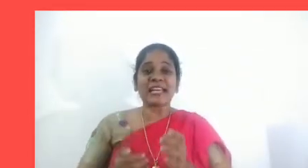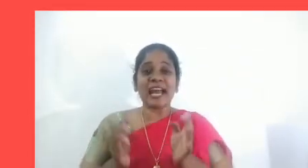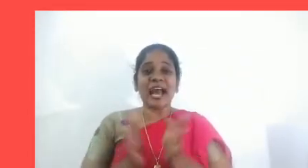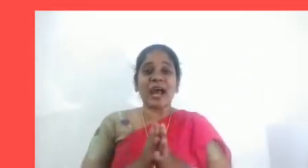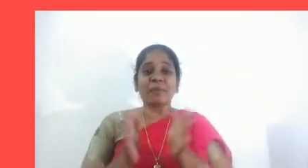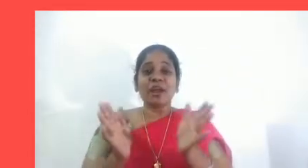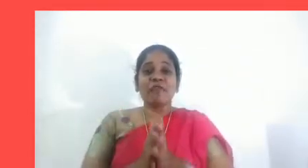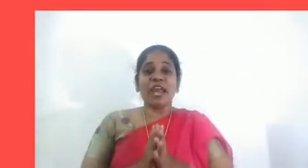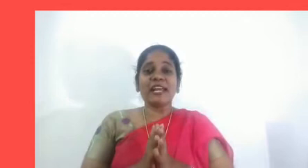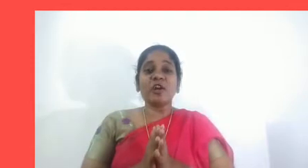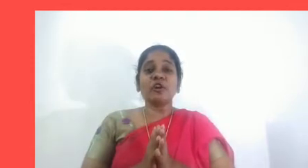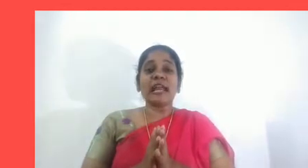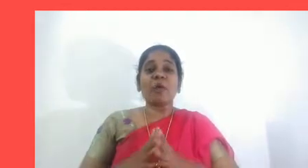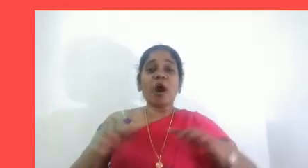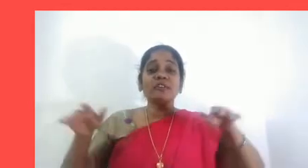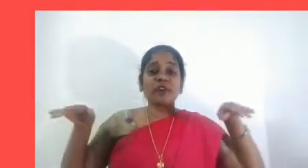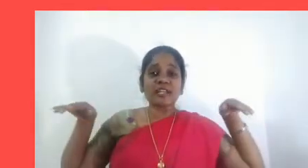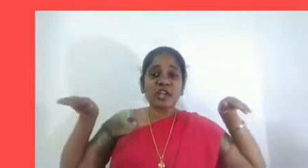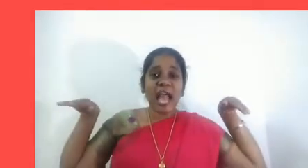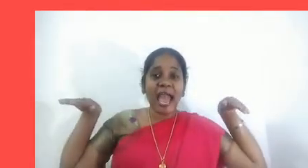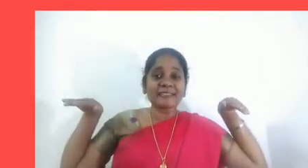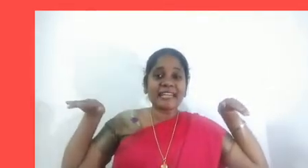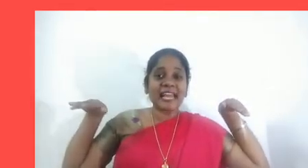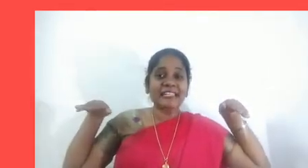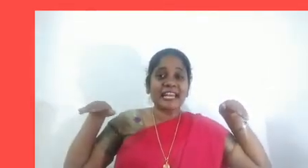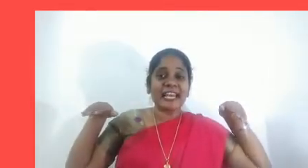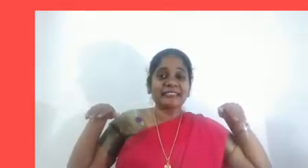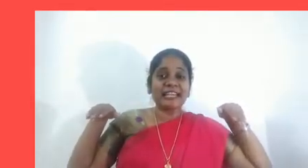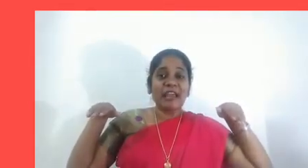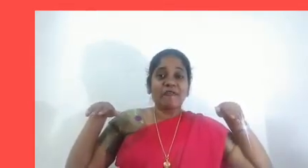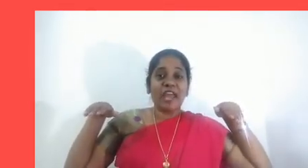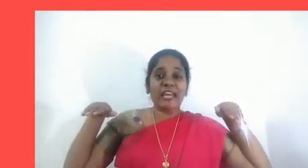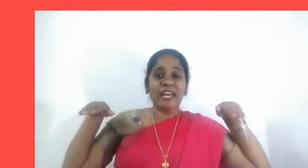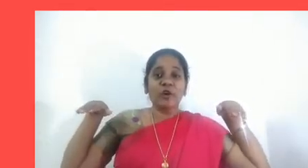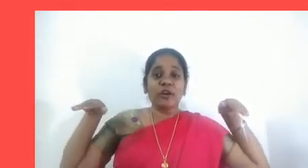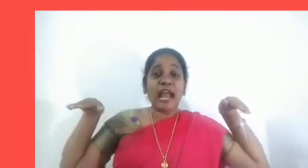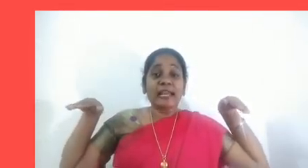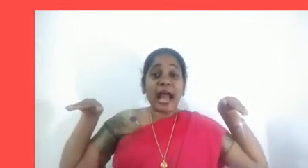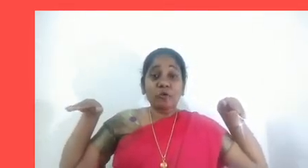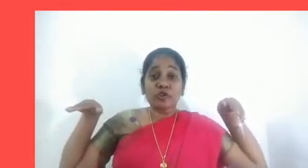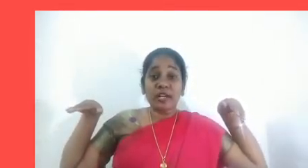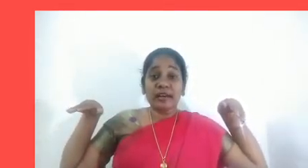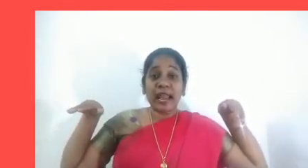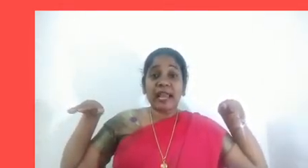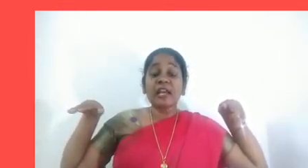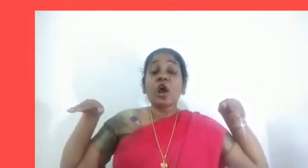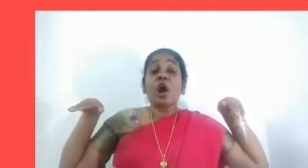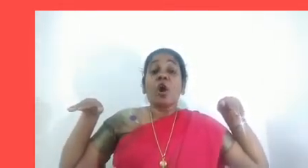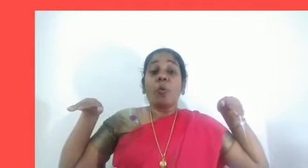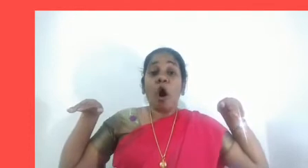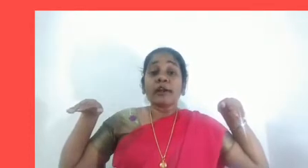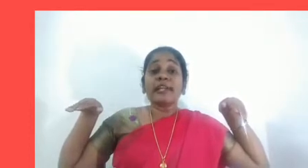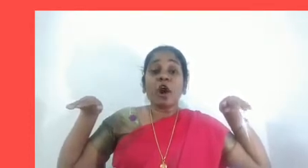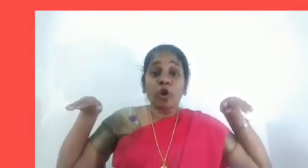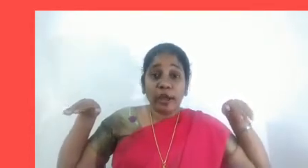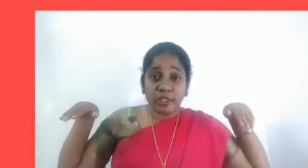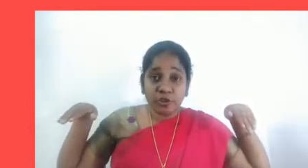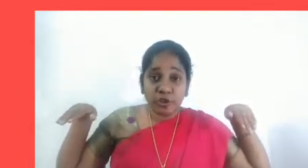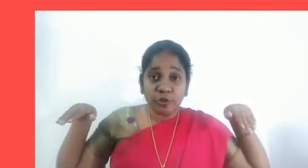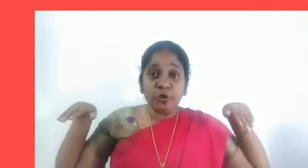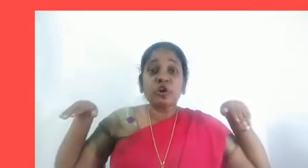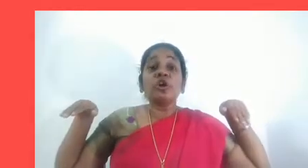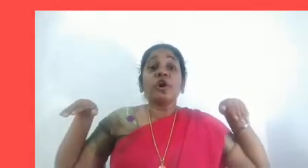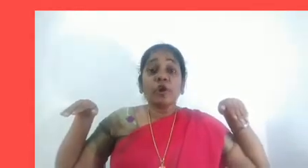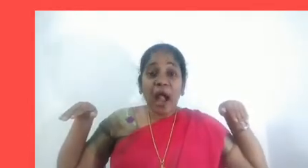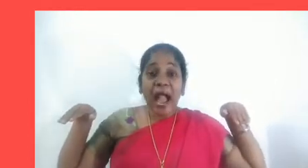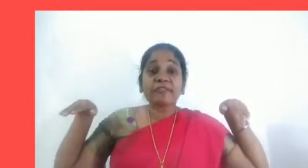up, stand up. Very good. Now all stretch your hands like this. Very good. Now, children, what you're going to